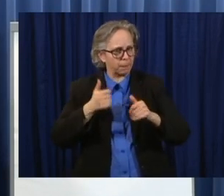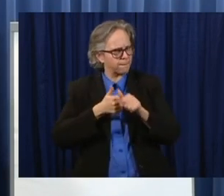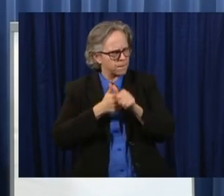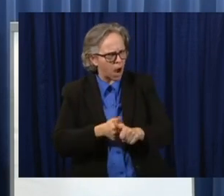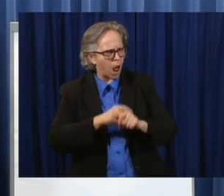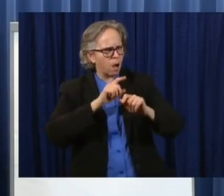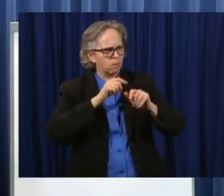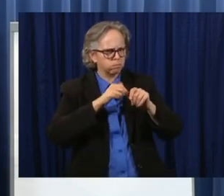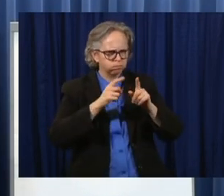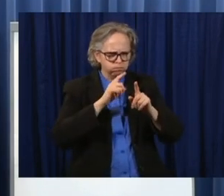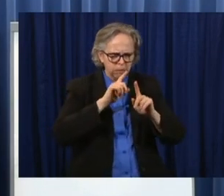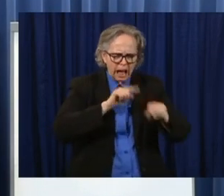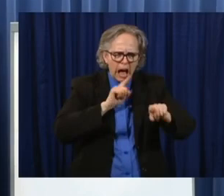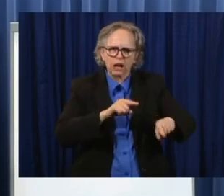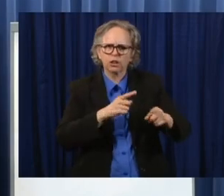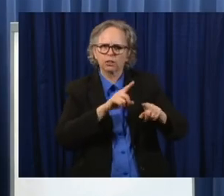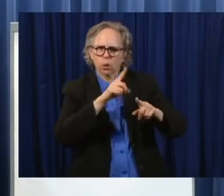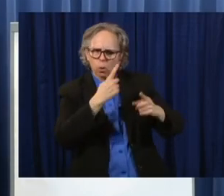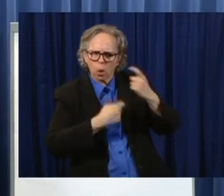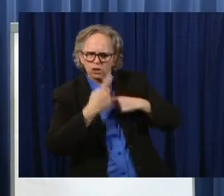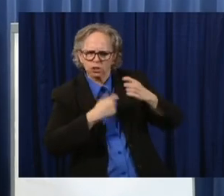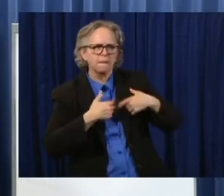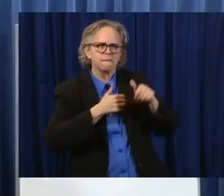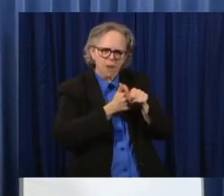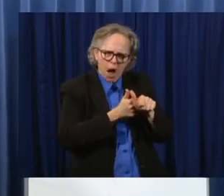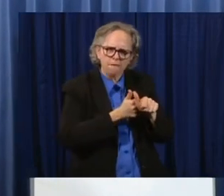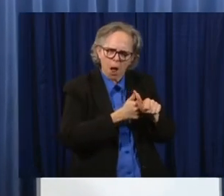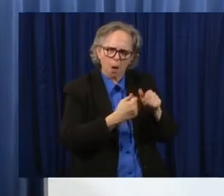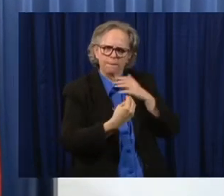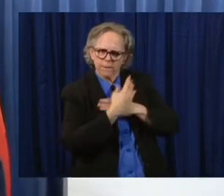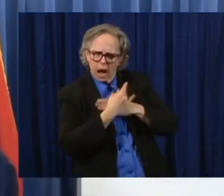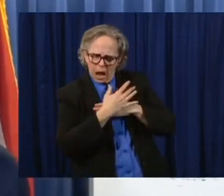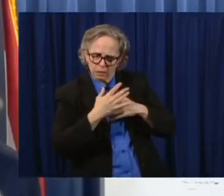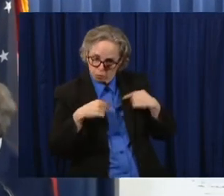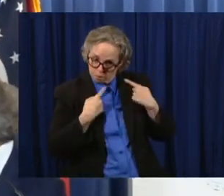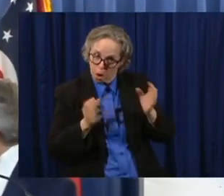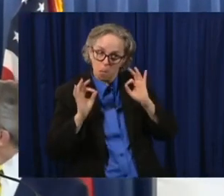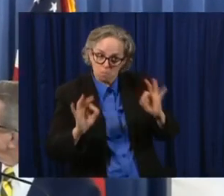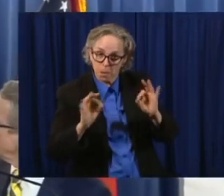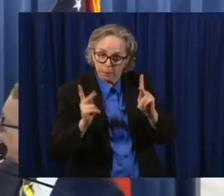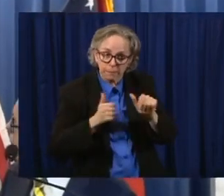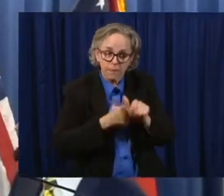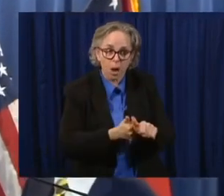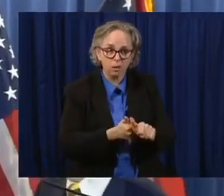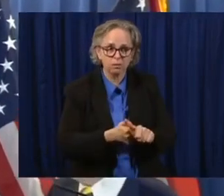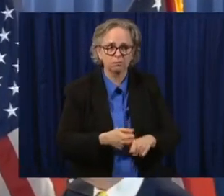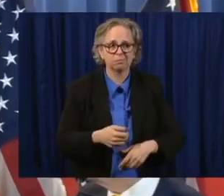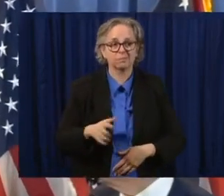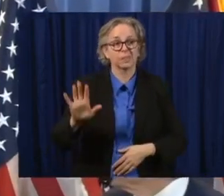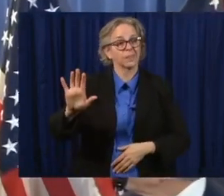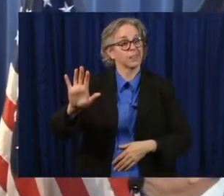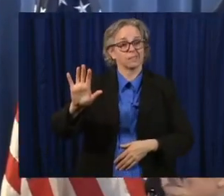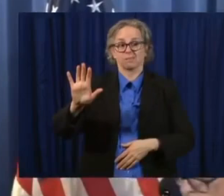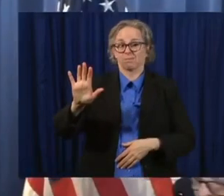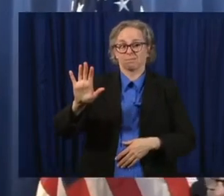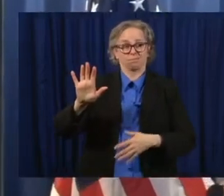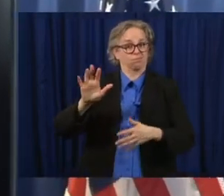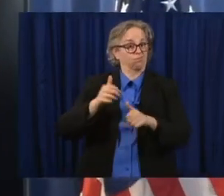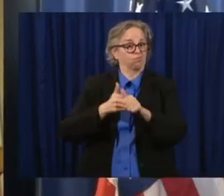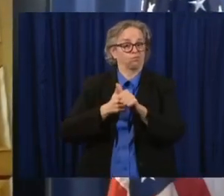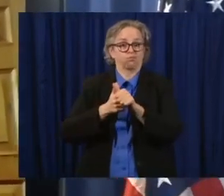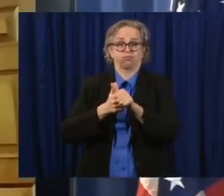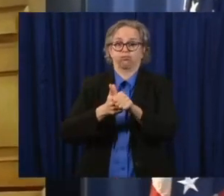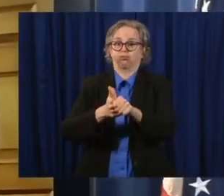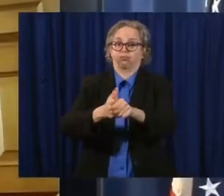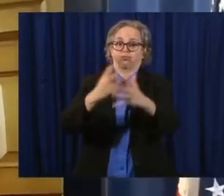follow the directions here"? The response has really been outstanding. I think